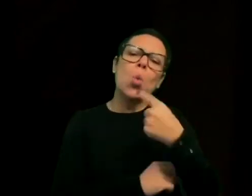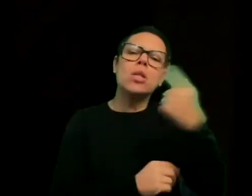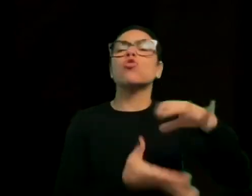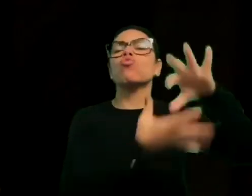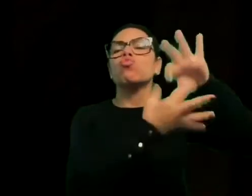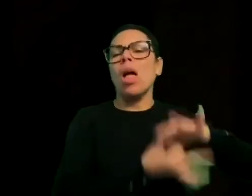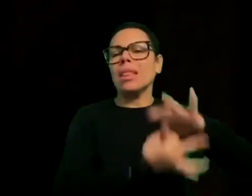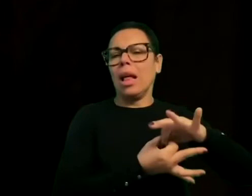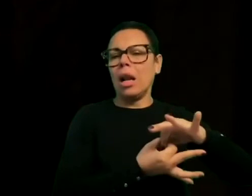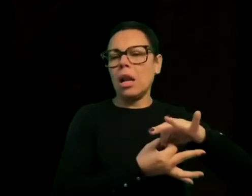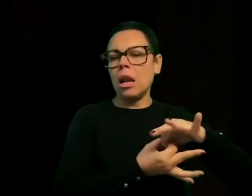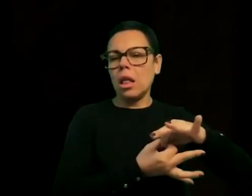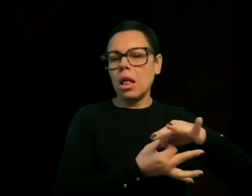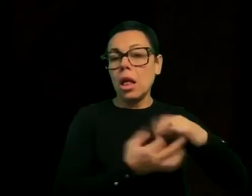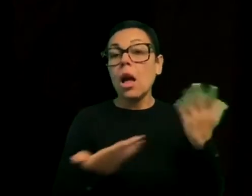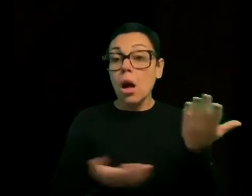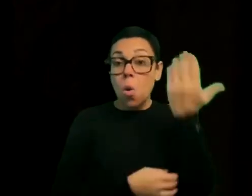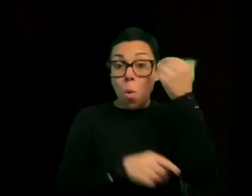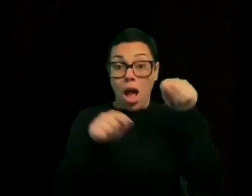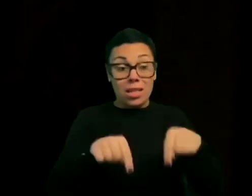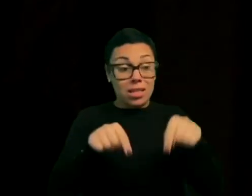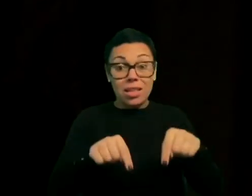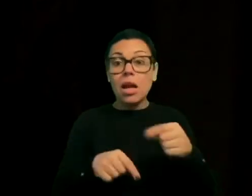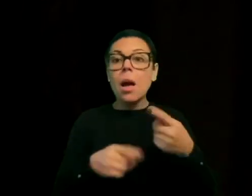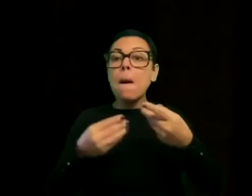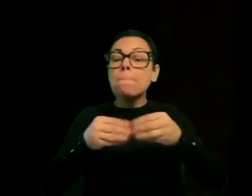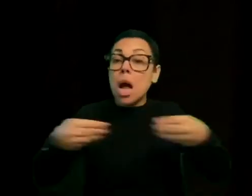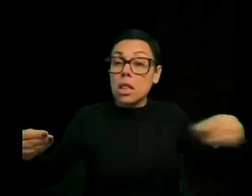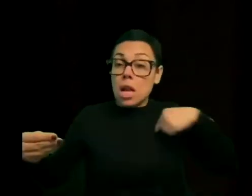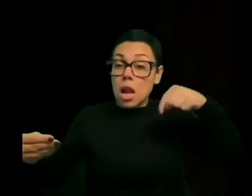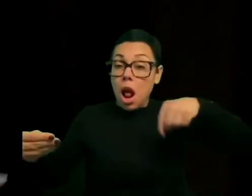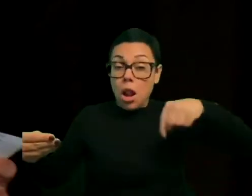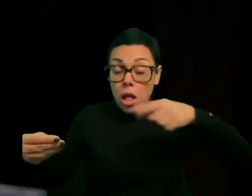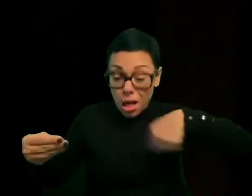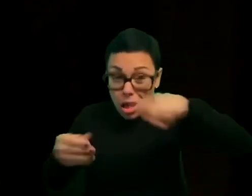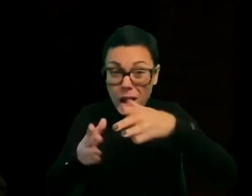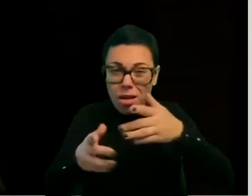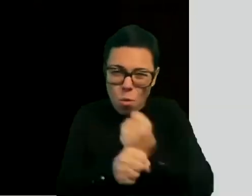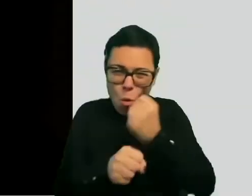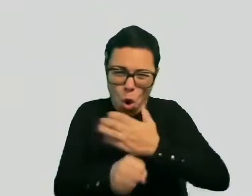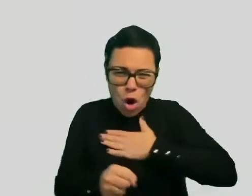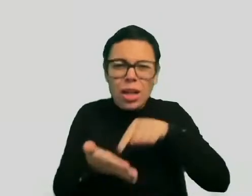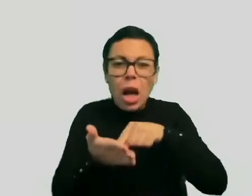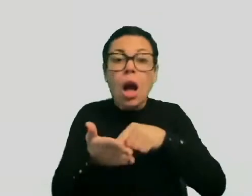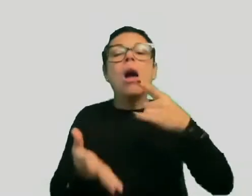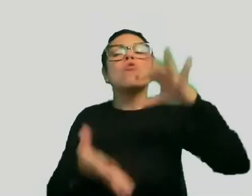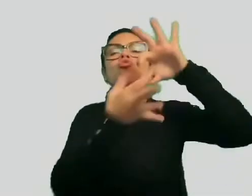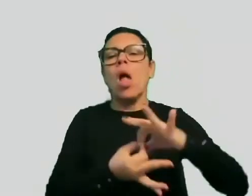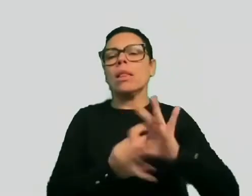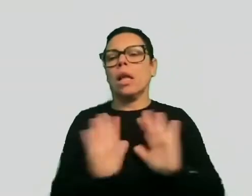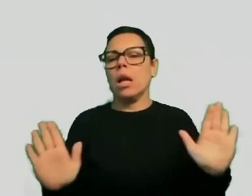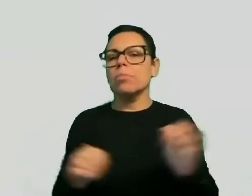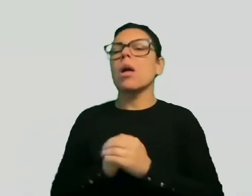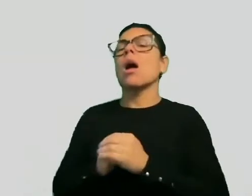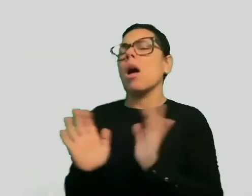tools are divided in two parts and they work on that. And you mentioned a checklist. Then I'm thinking if you give